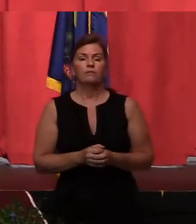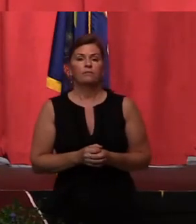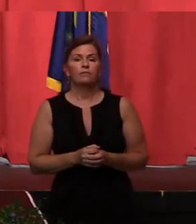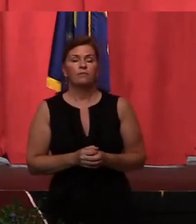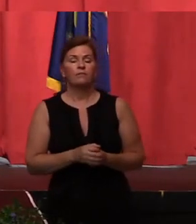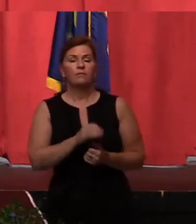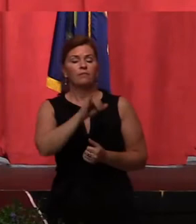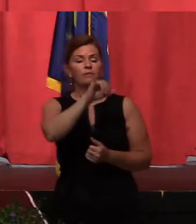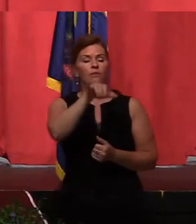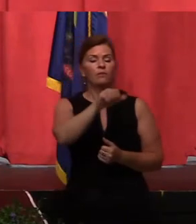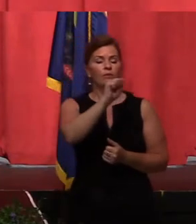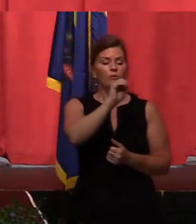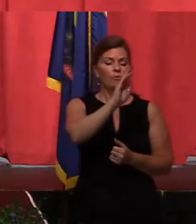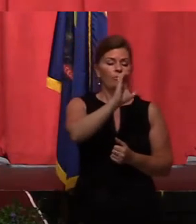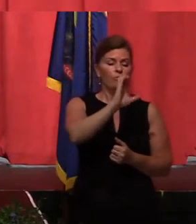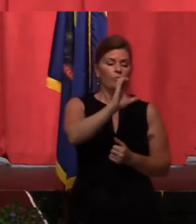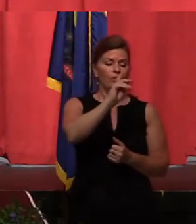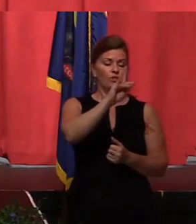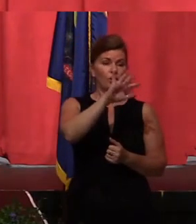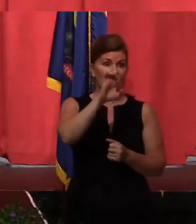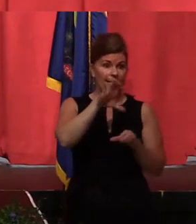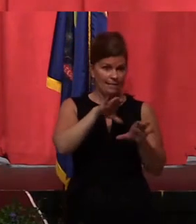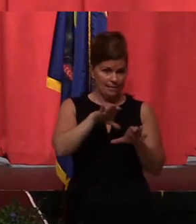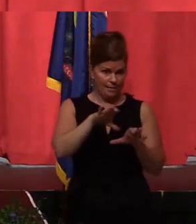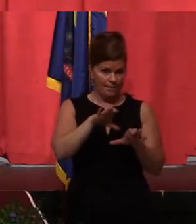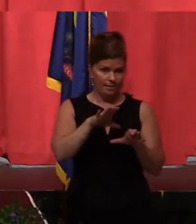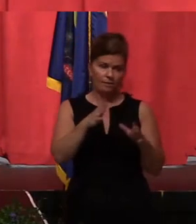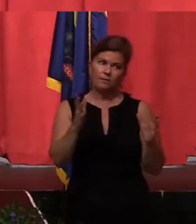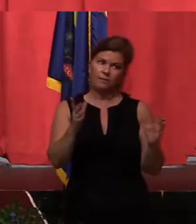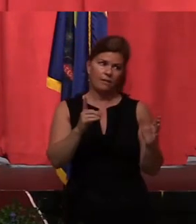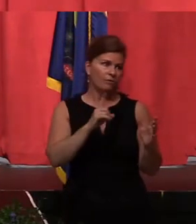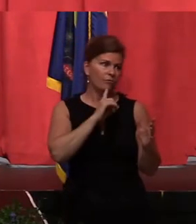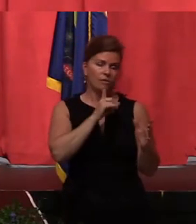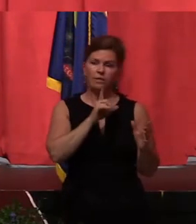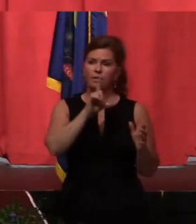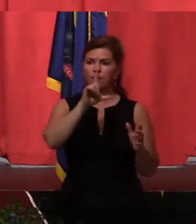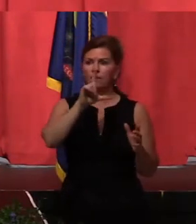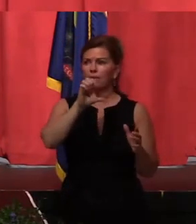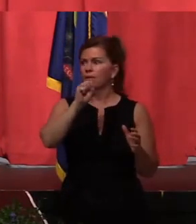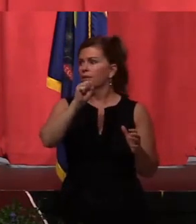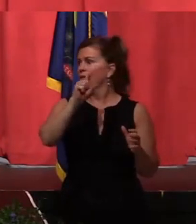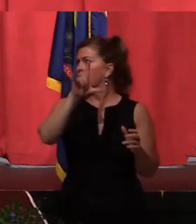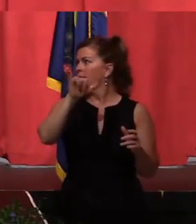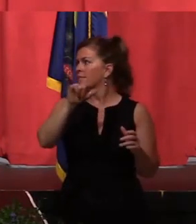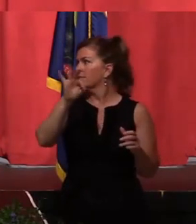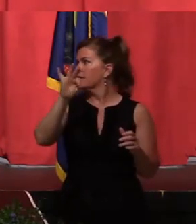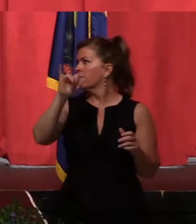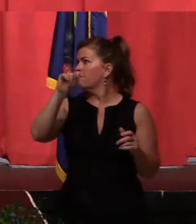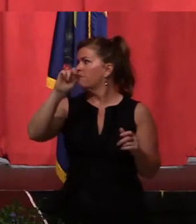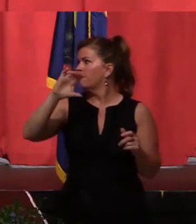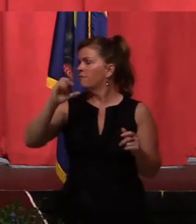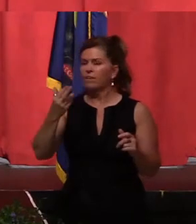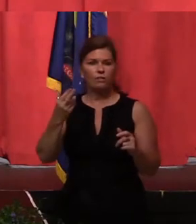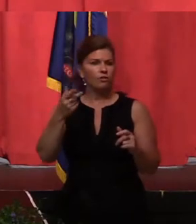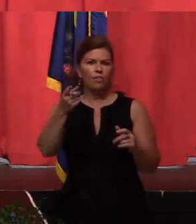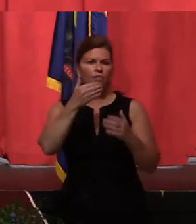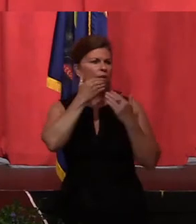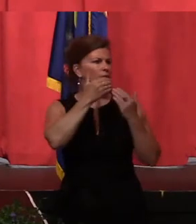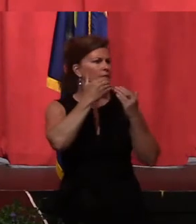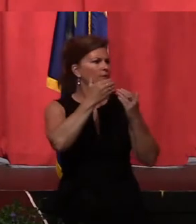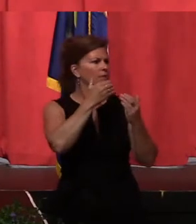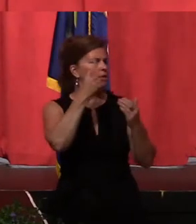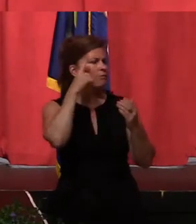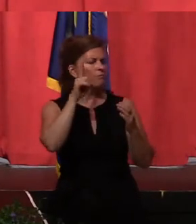What Jackie Gehagan did, and I'm indebted to Leslie Fitch for having everything click into place for me in just a